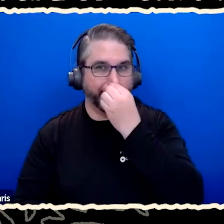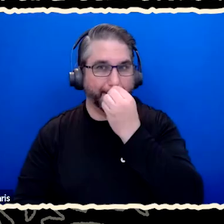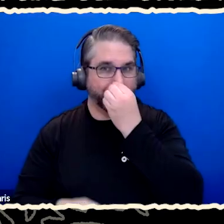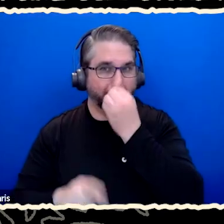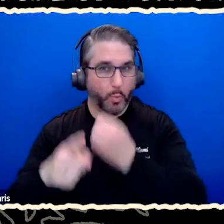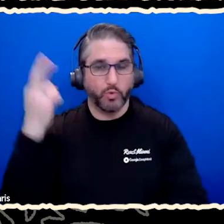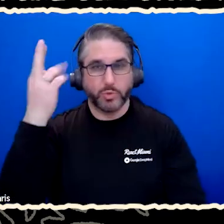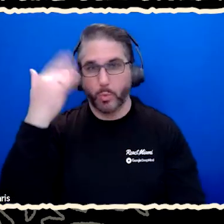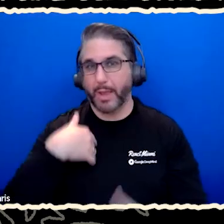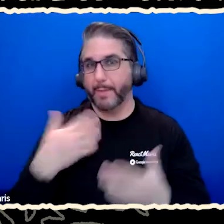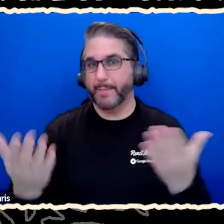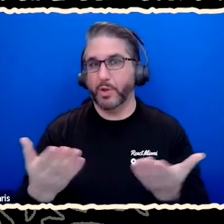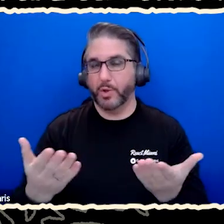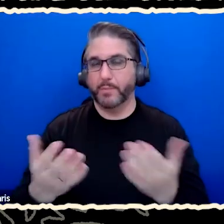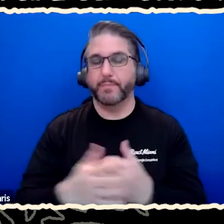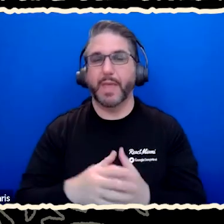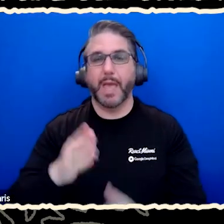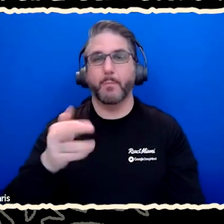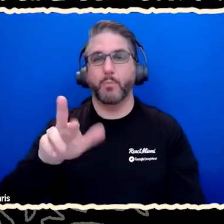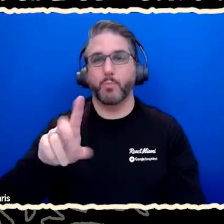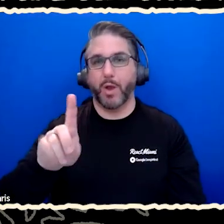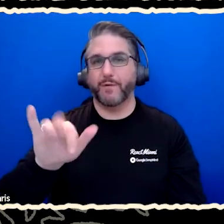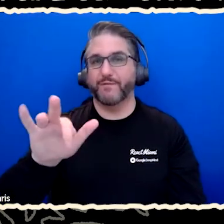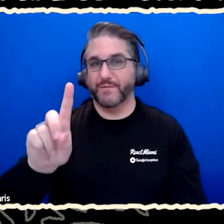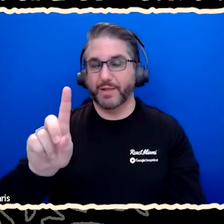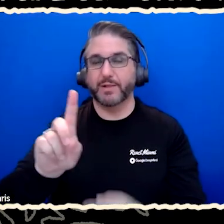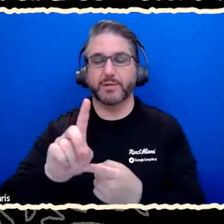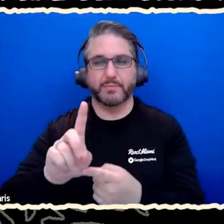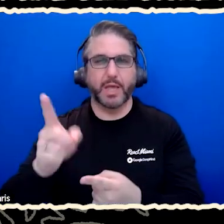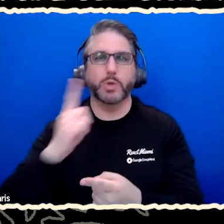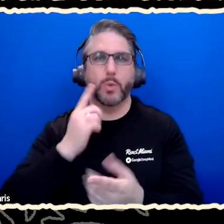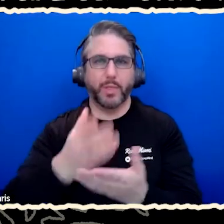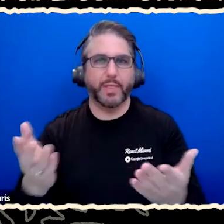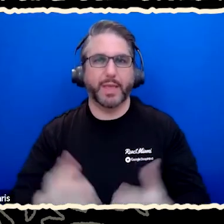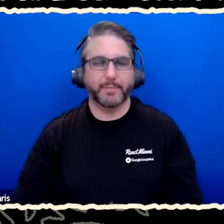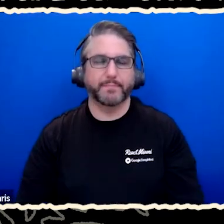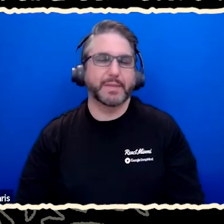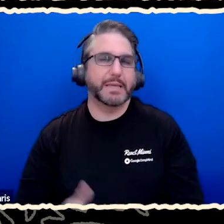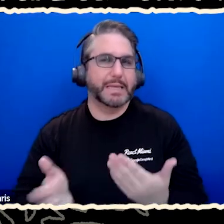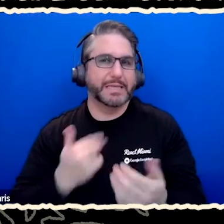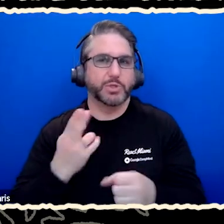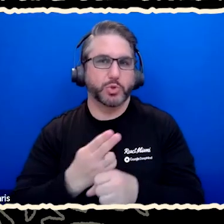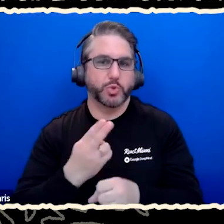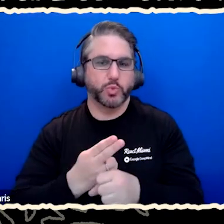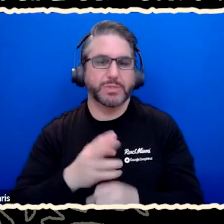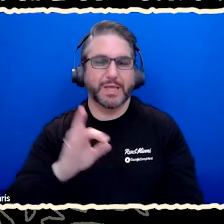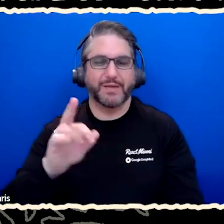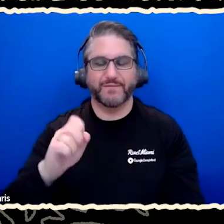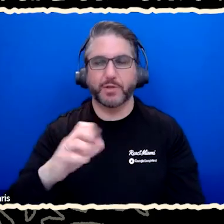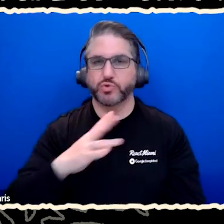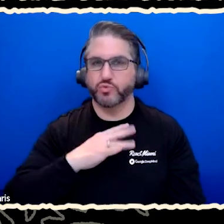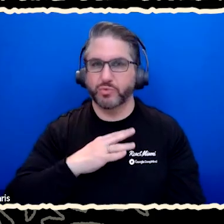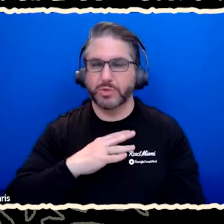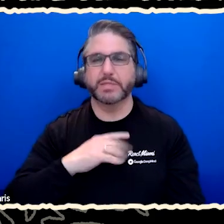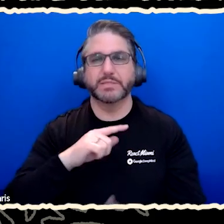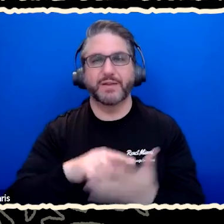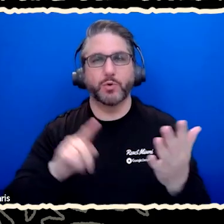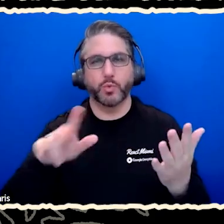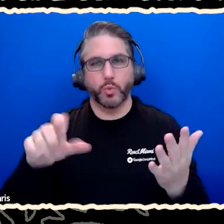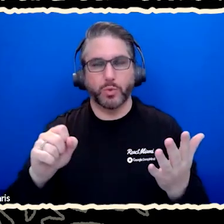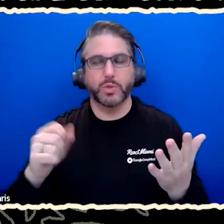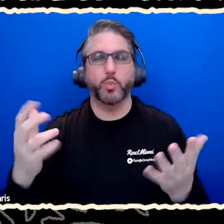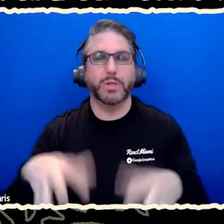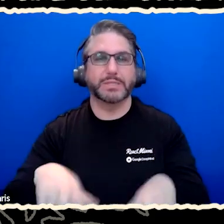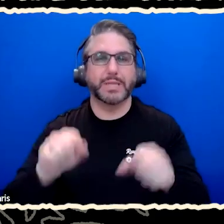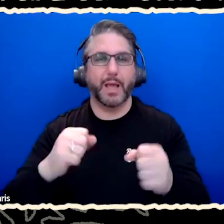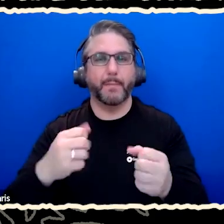with you today, because Brownfield, React Native Brownfield, is one of such things, an easy-to-use, feature-rich set of tools that do the complex and heavy lifting for